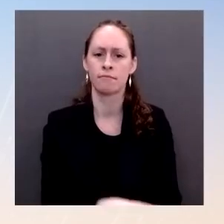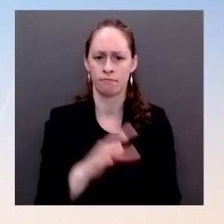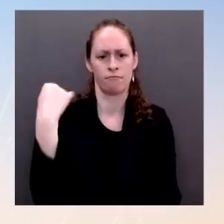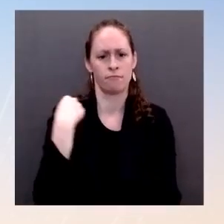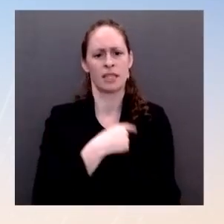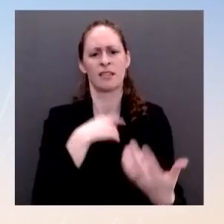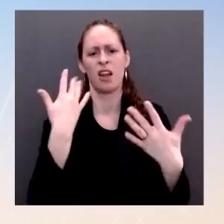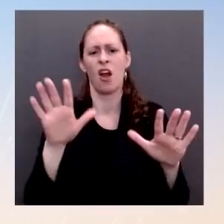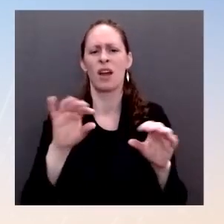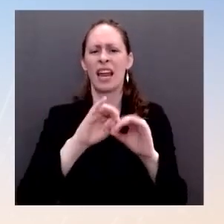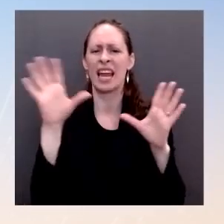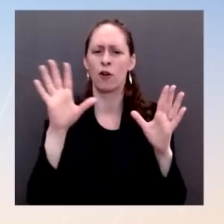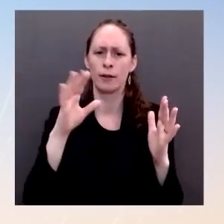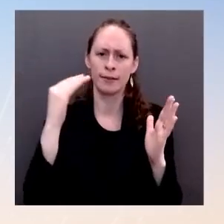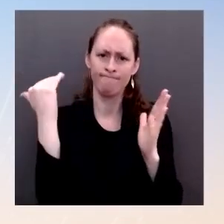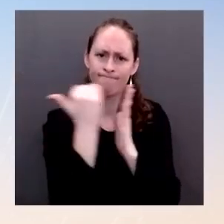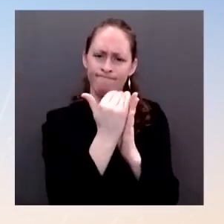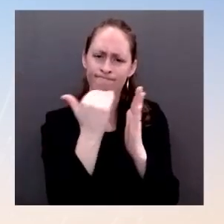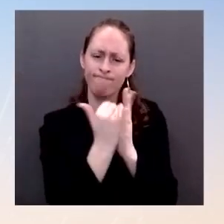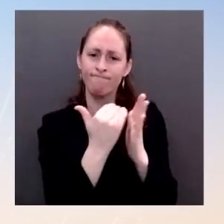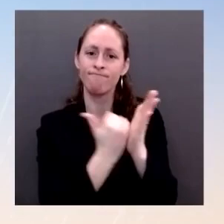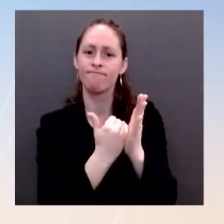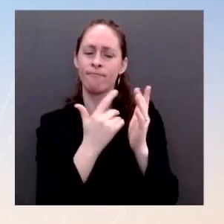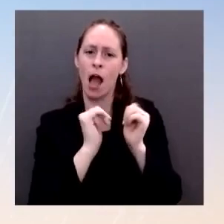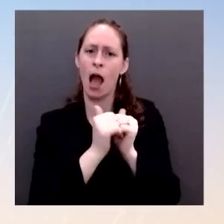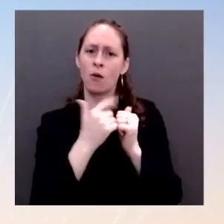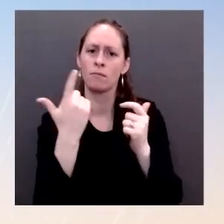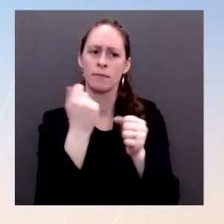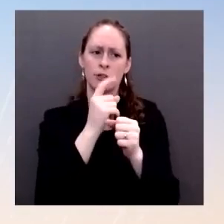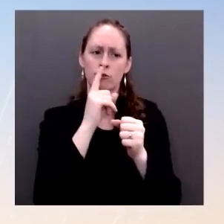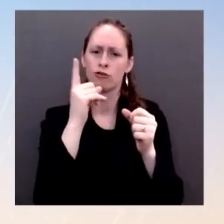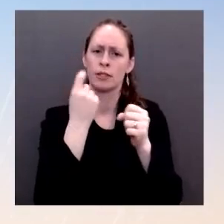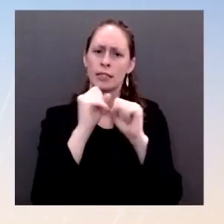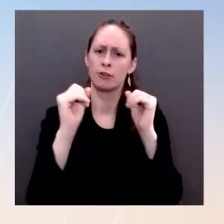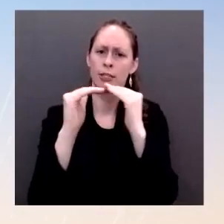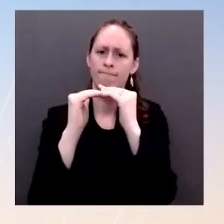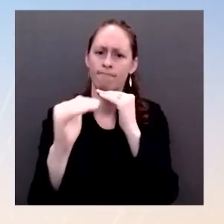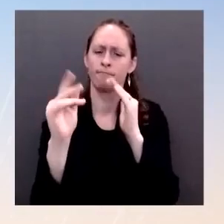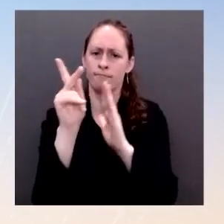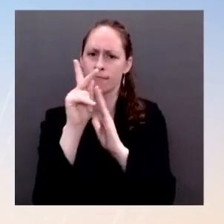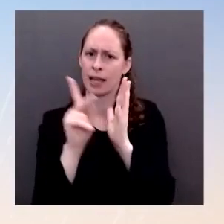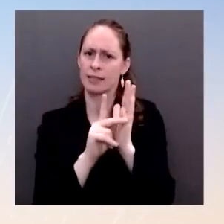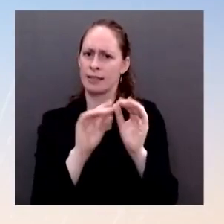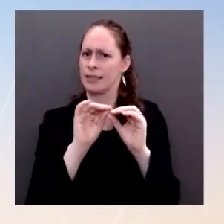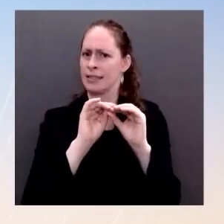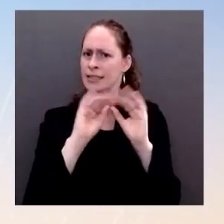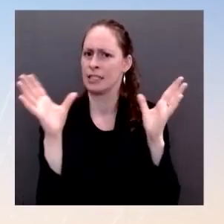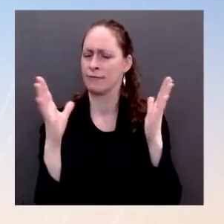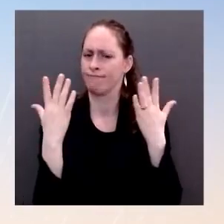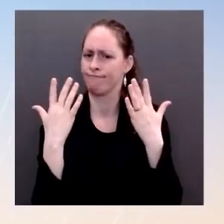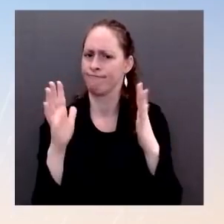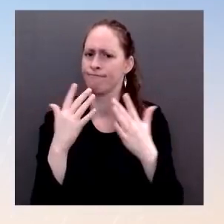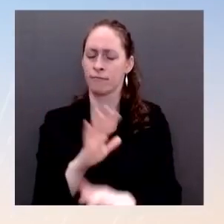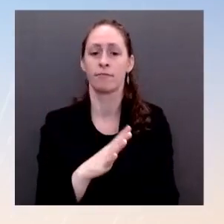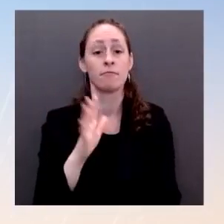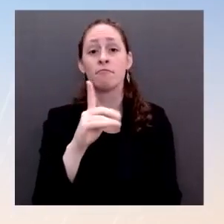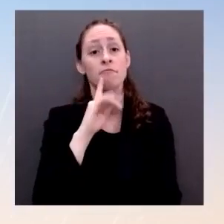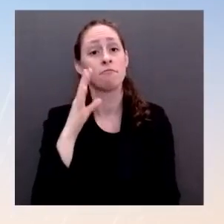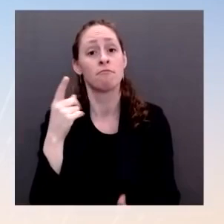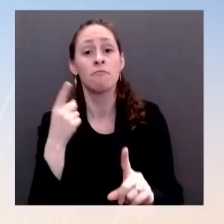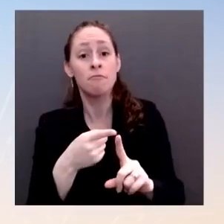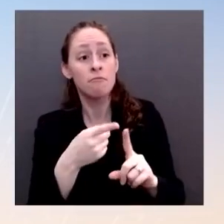his view. But certainly, the loss of life is always a tragedy. And again, if there's anything new